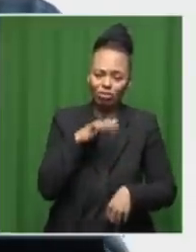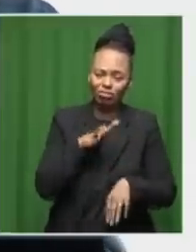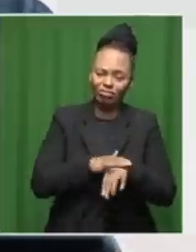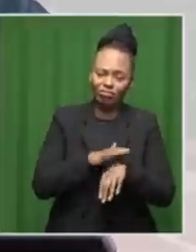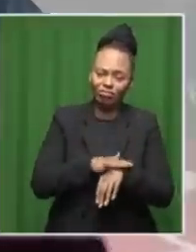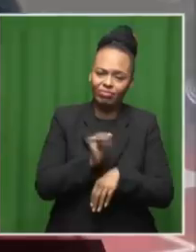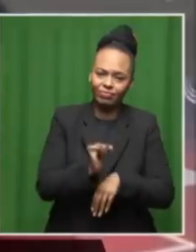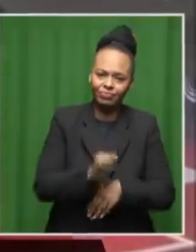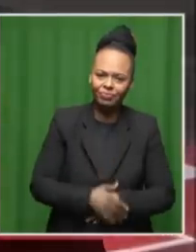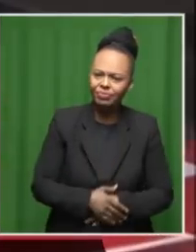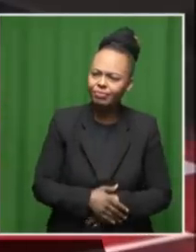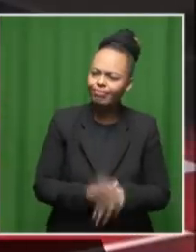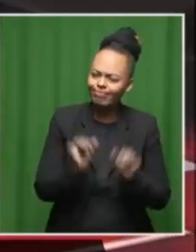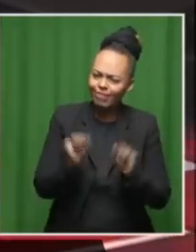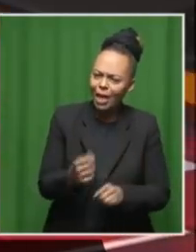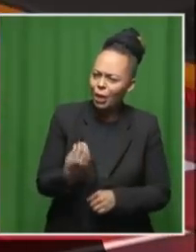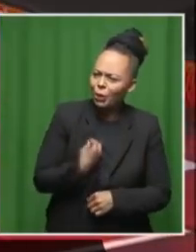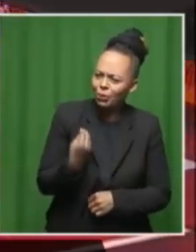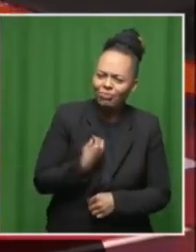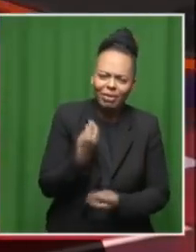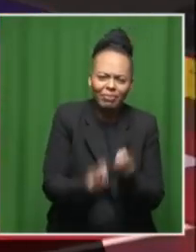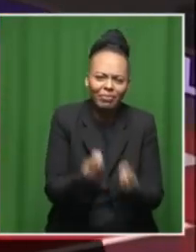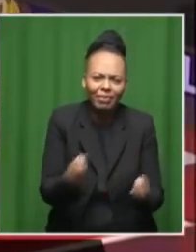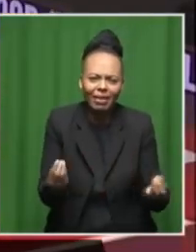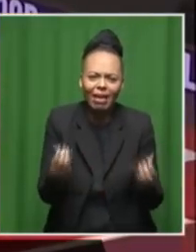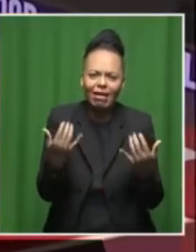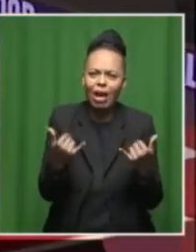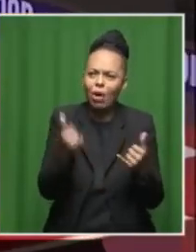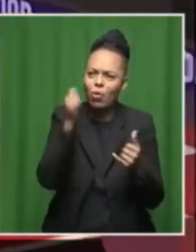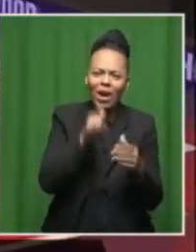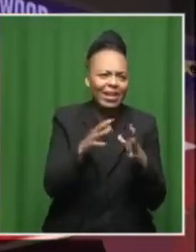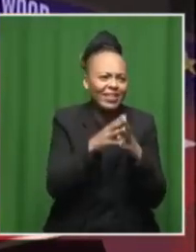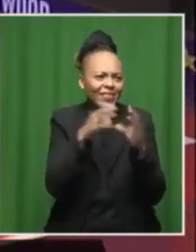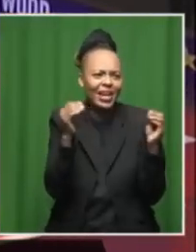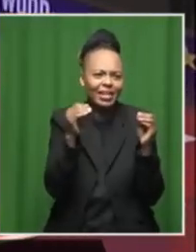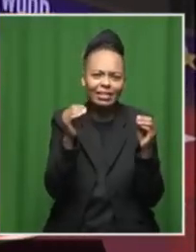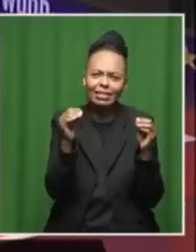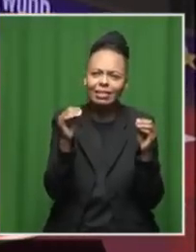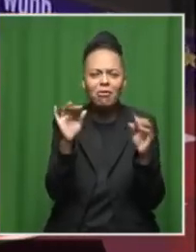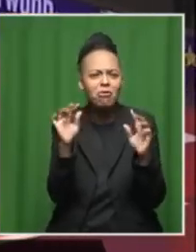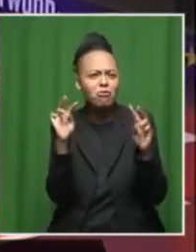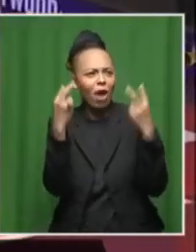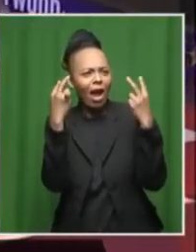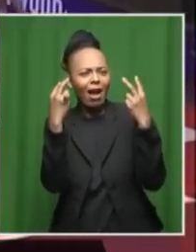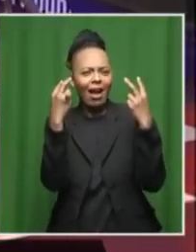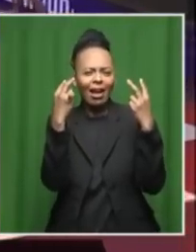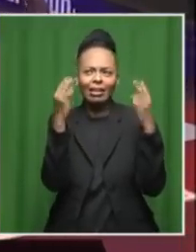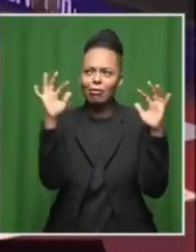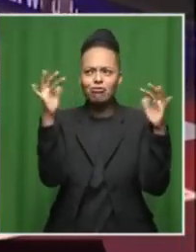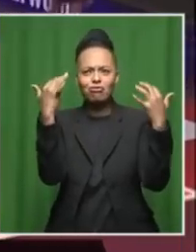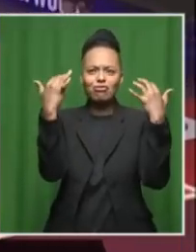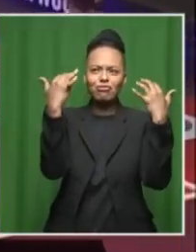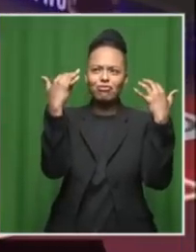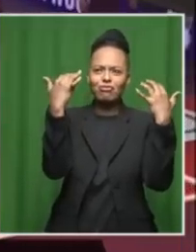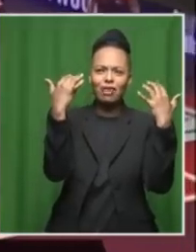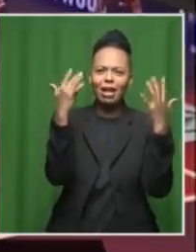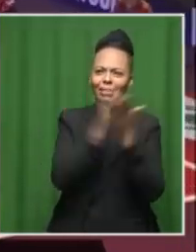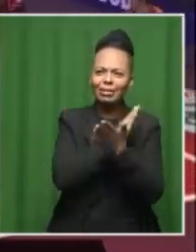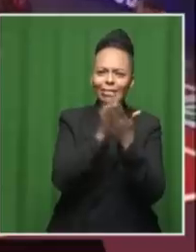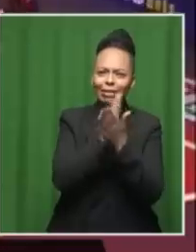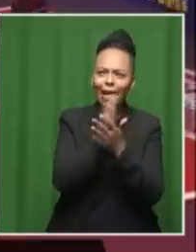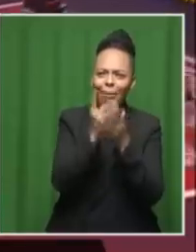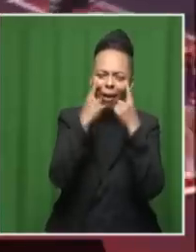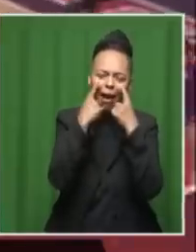young kids out there, the faces every time we finished playing. Geez, it was, you know, there was so some honest tears as well.